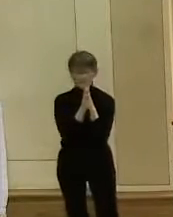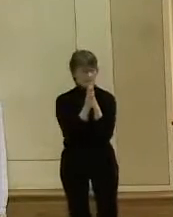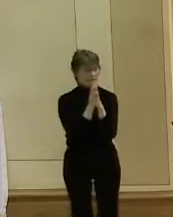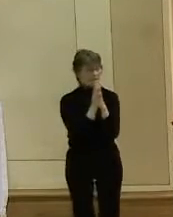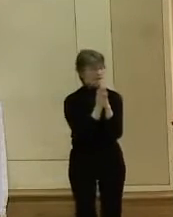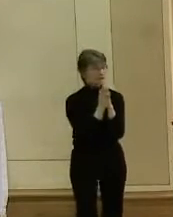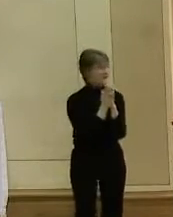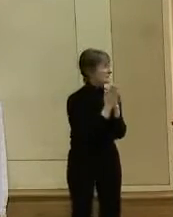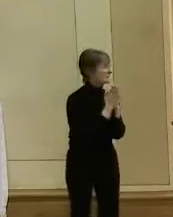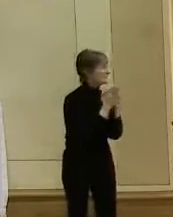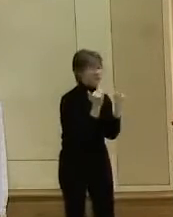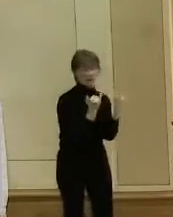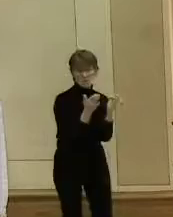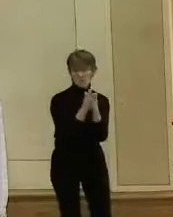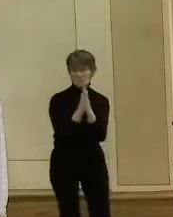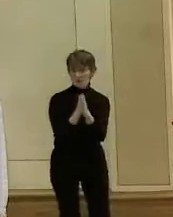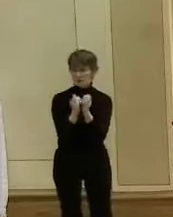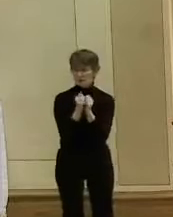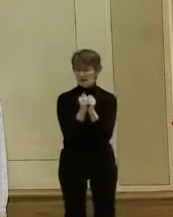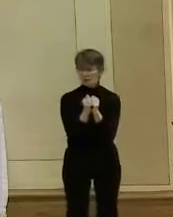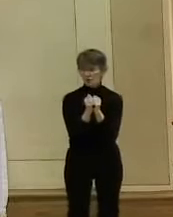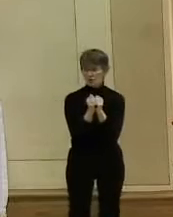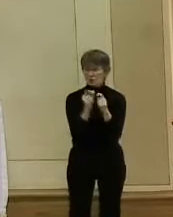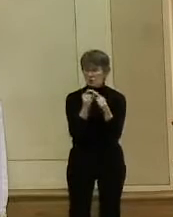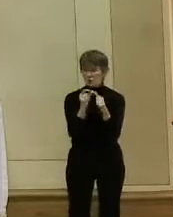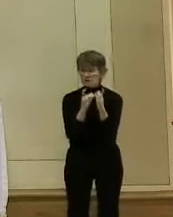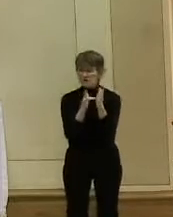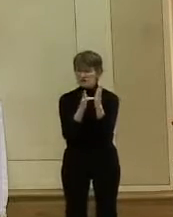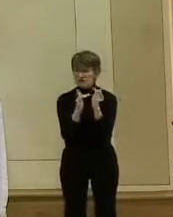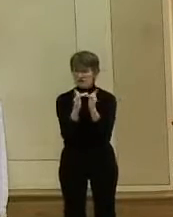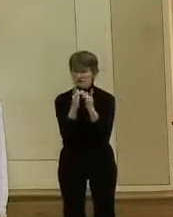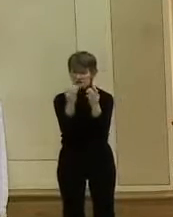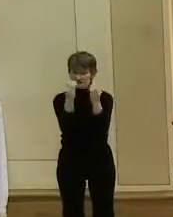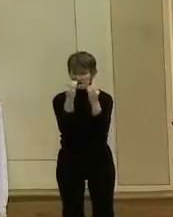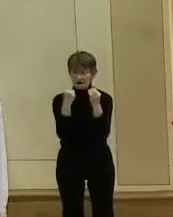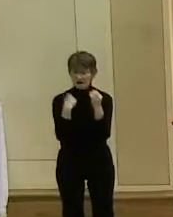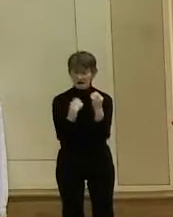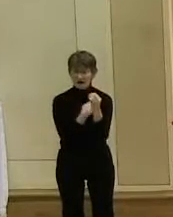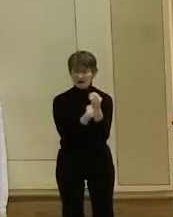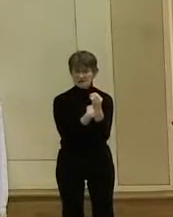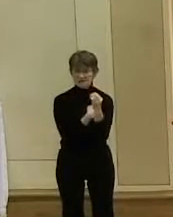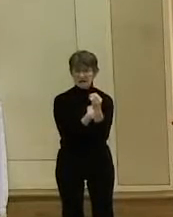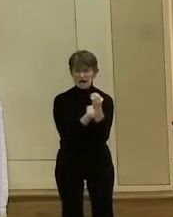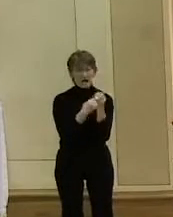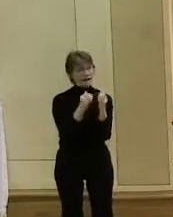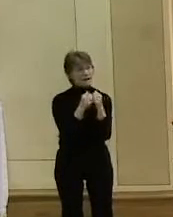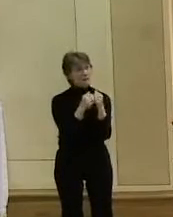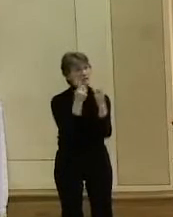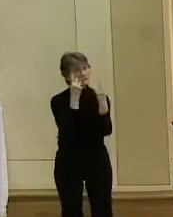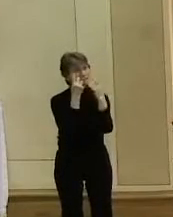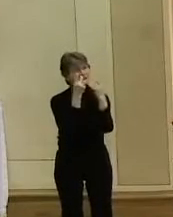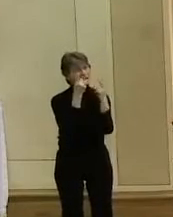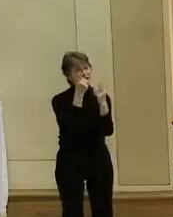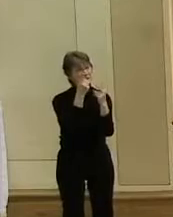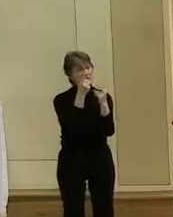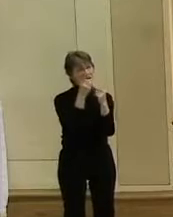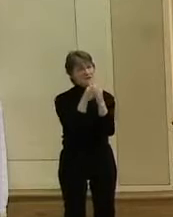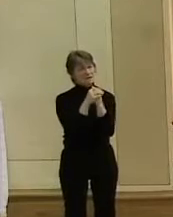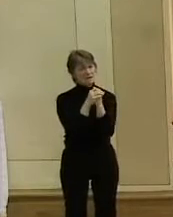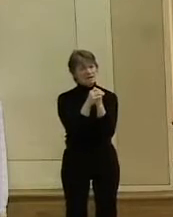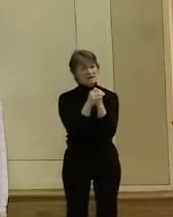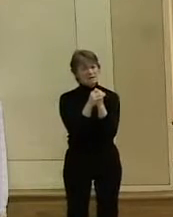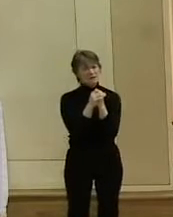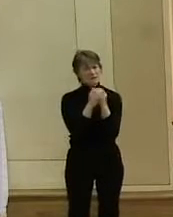As we pray together in the way Jesus taught us and how we are to receive him, and we are sent out from